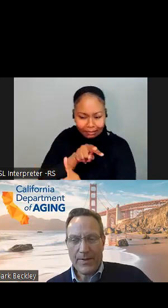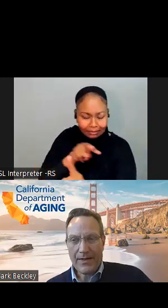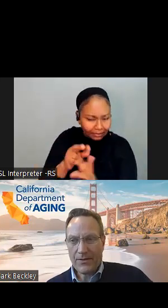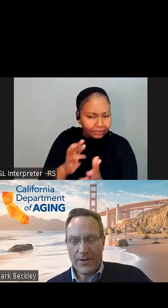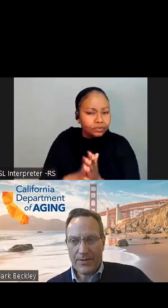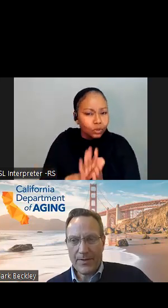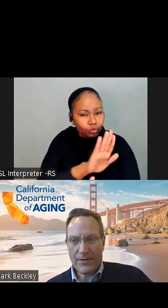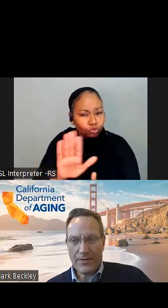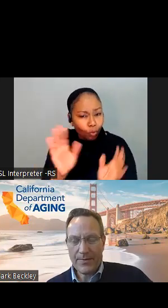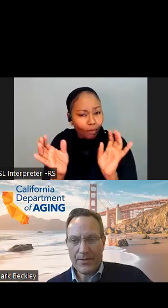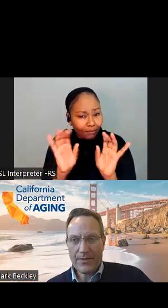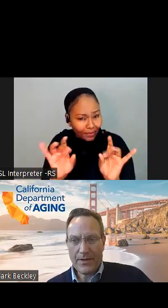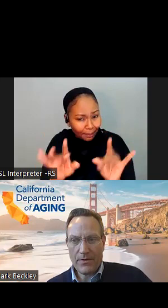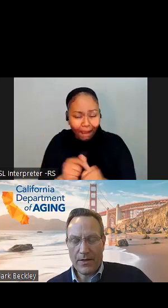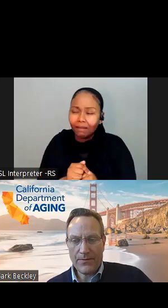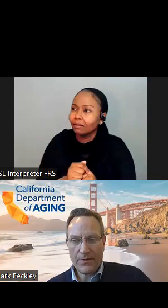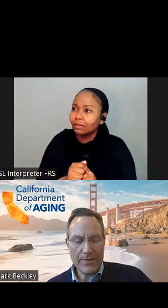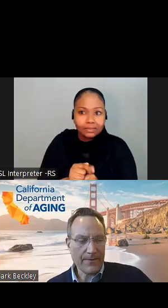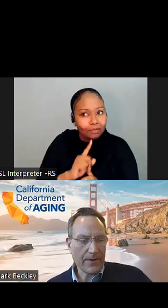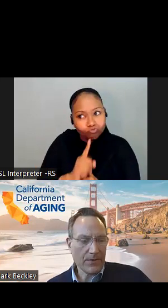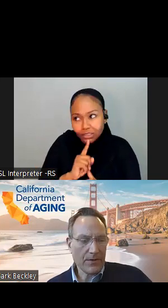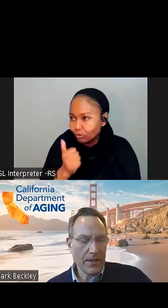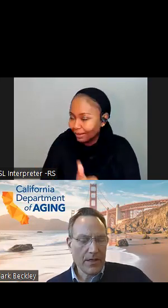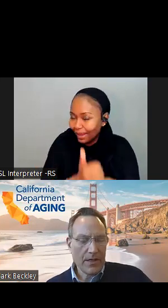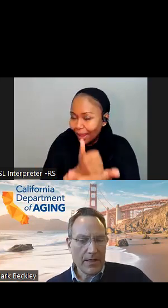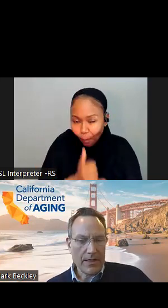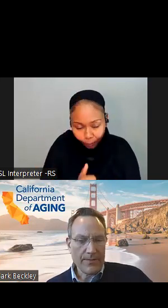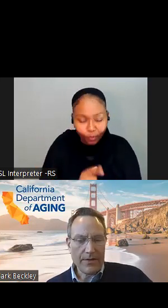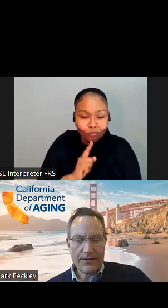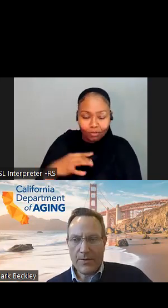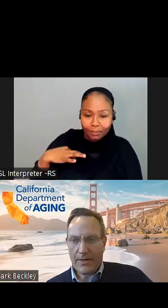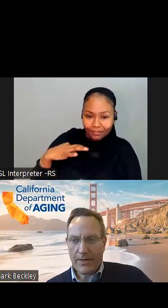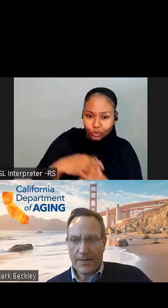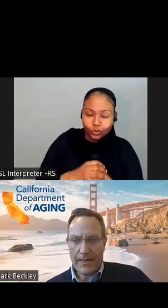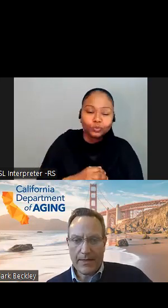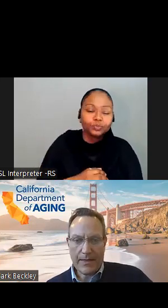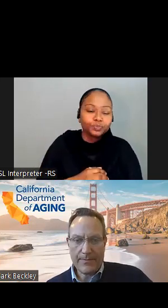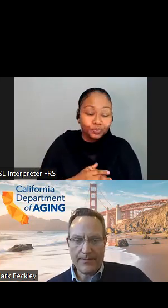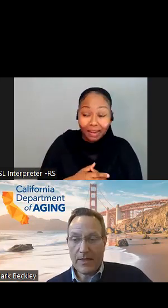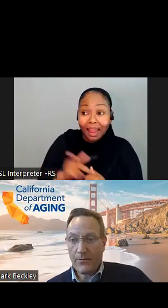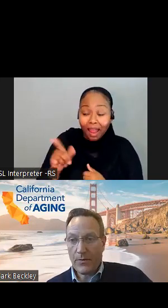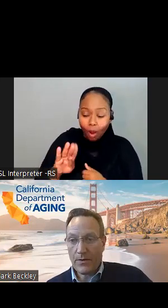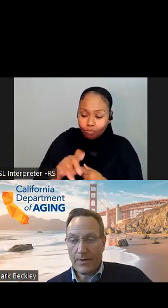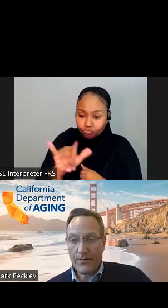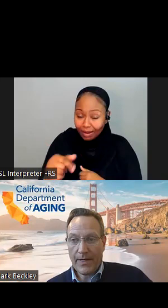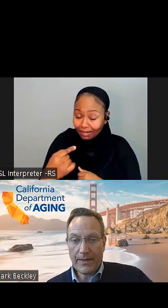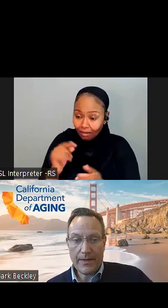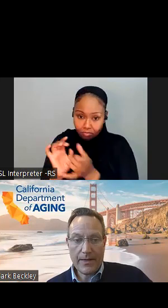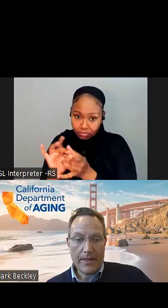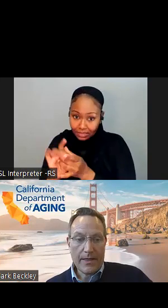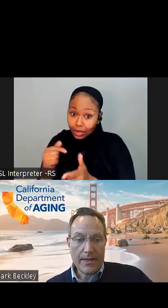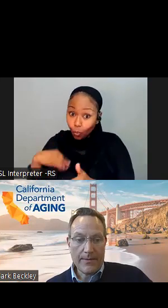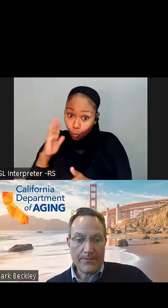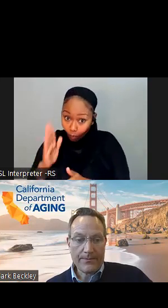your feedback, your participation has been just so helpful and beneficial. As Brandy had said, we will be